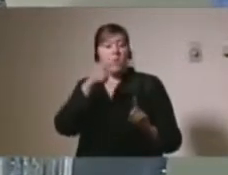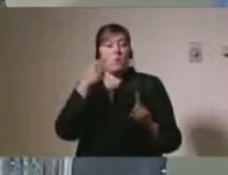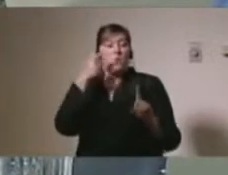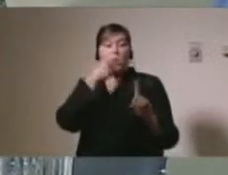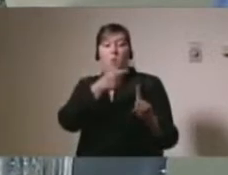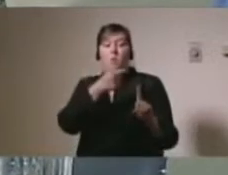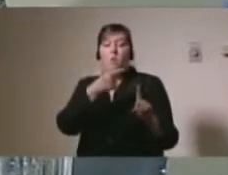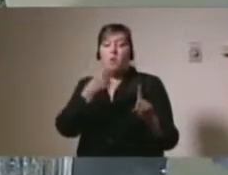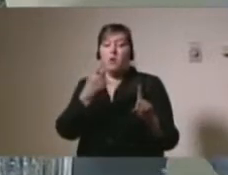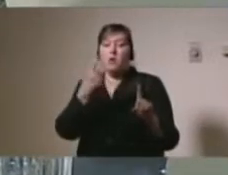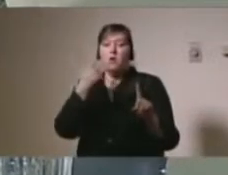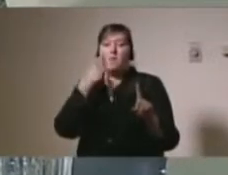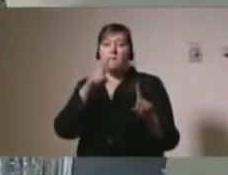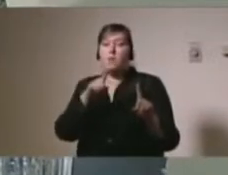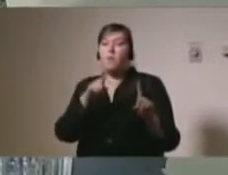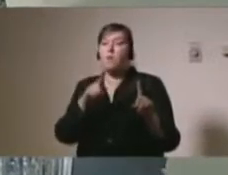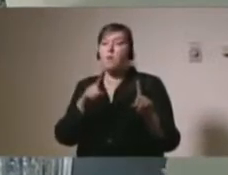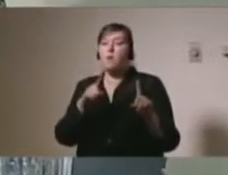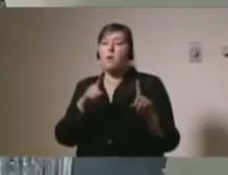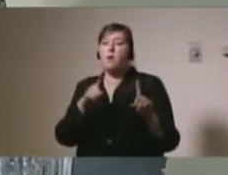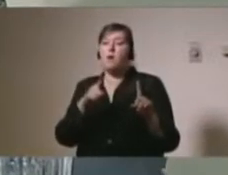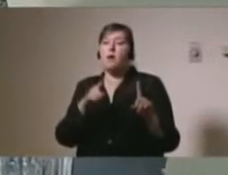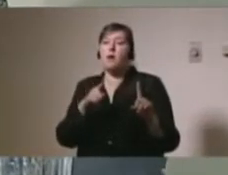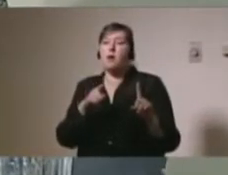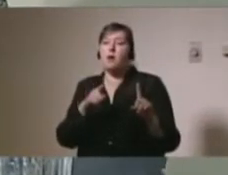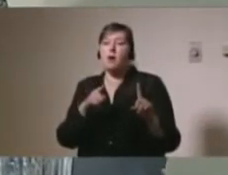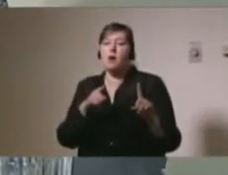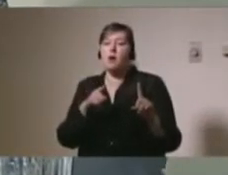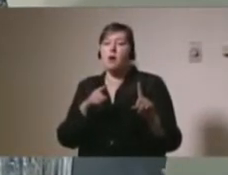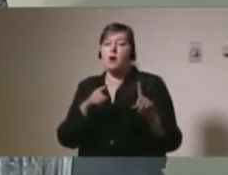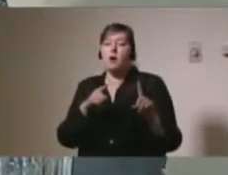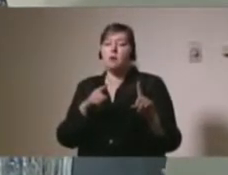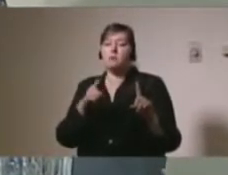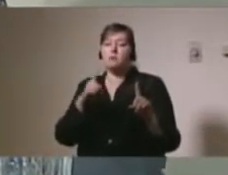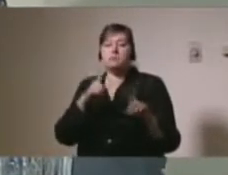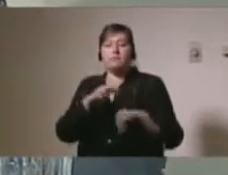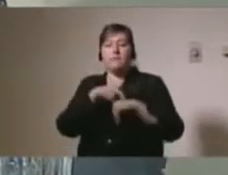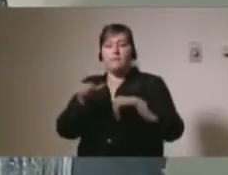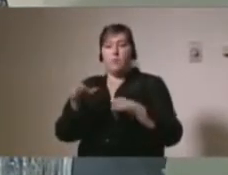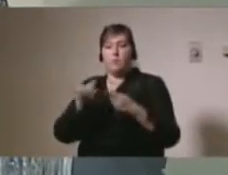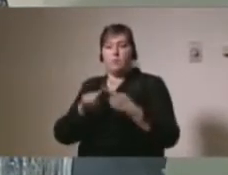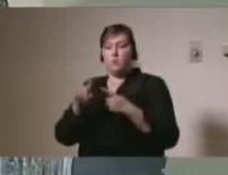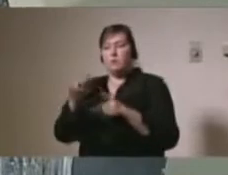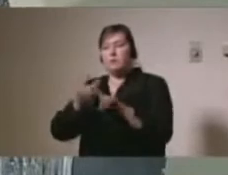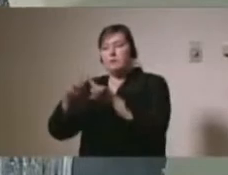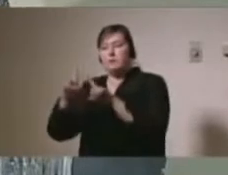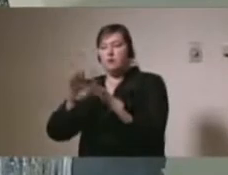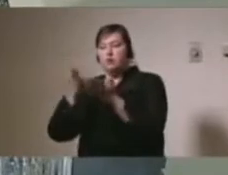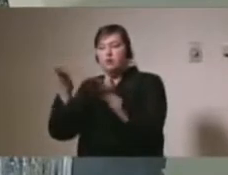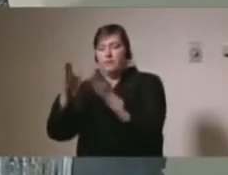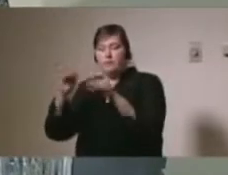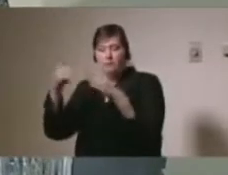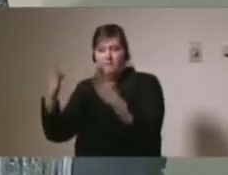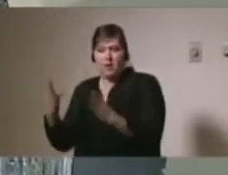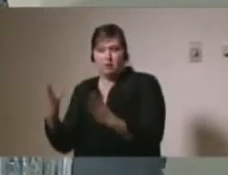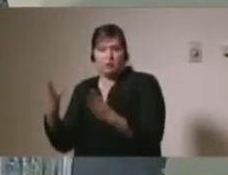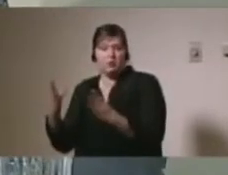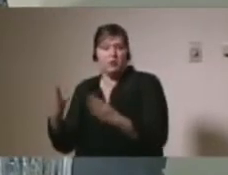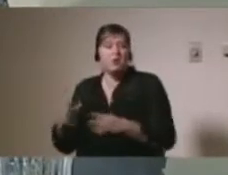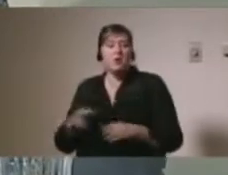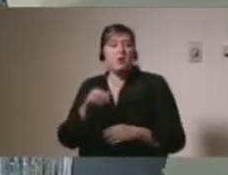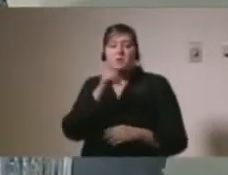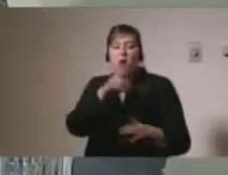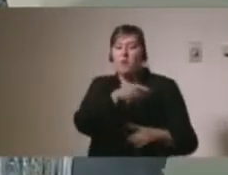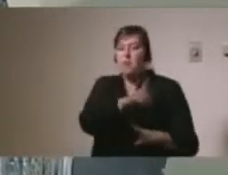It's not our postal workers who meet the needs directly, their housing needs, for instance, but they direct them to the relevant